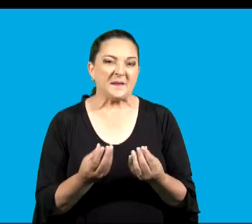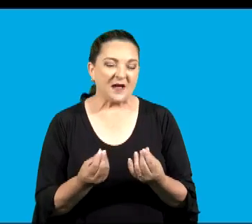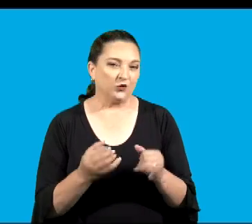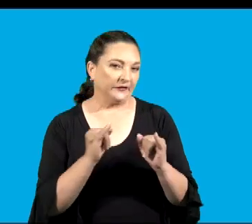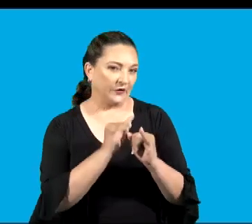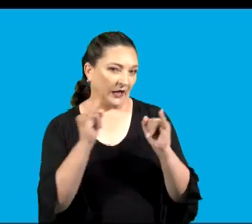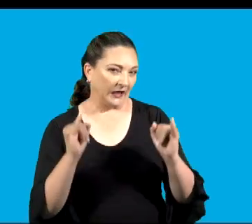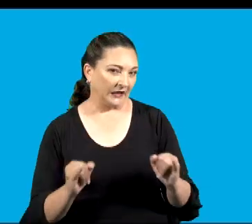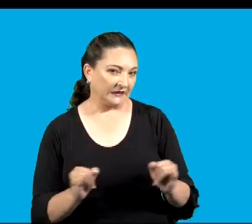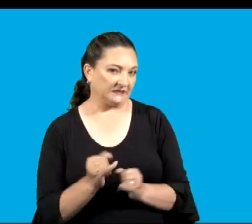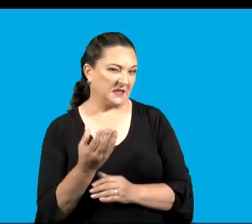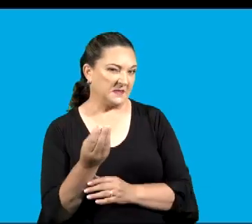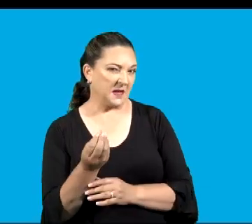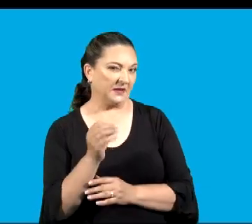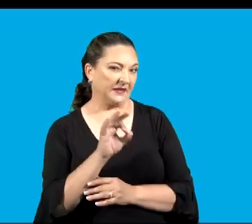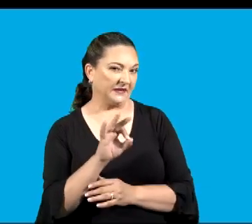amount for invoice